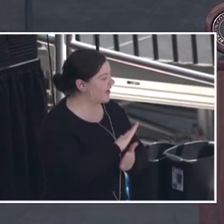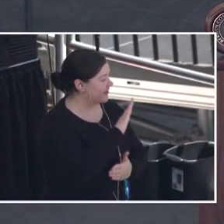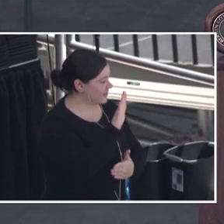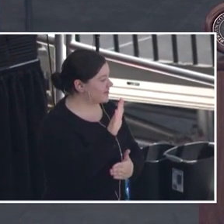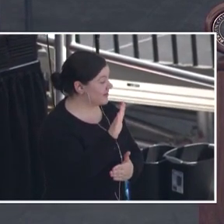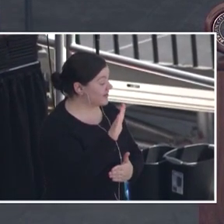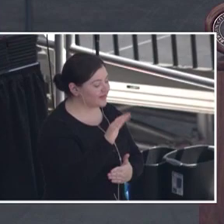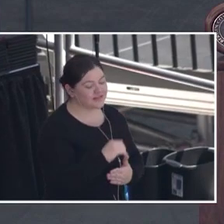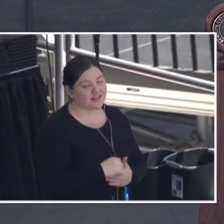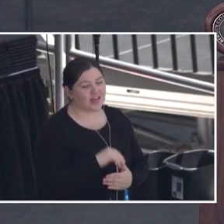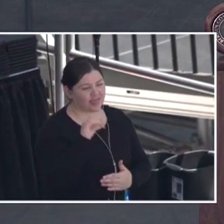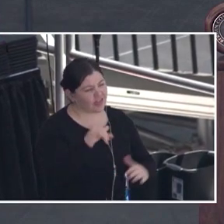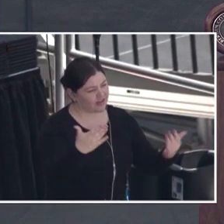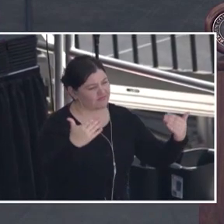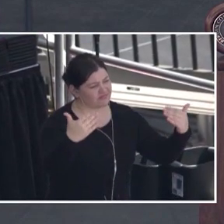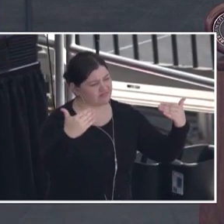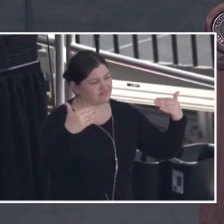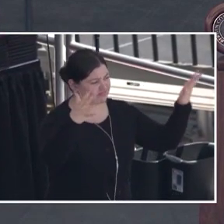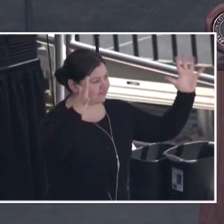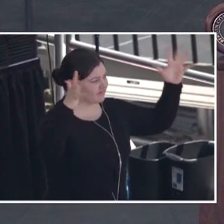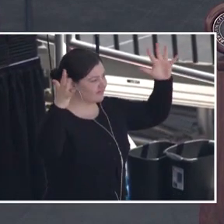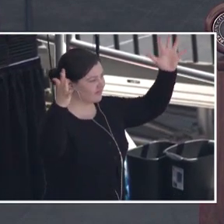That deserves some applause.